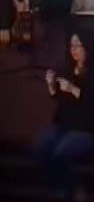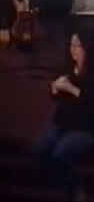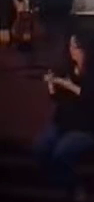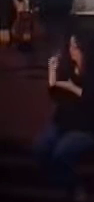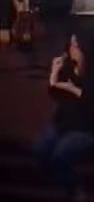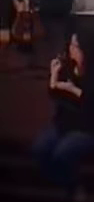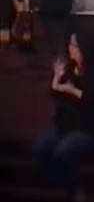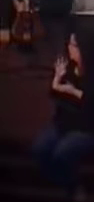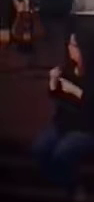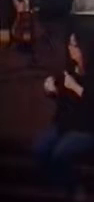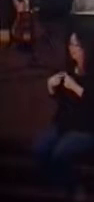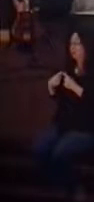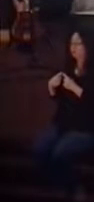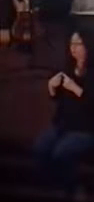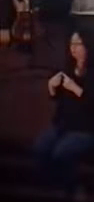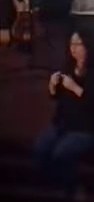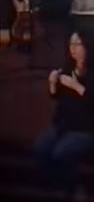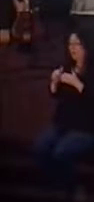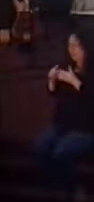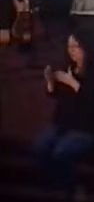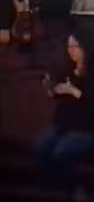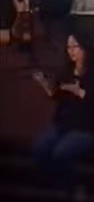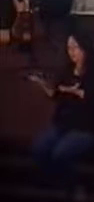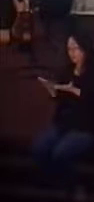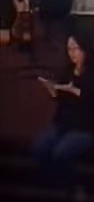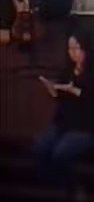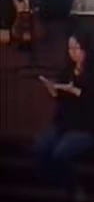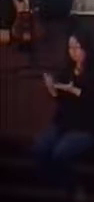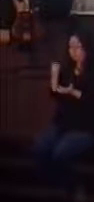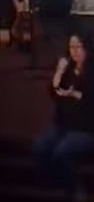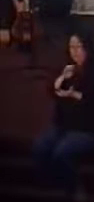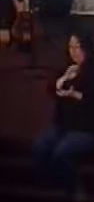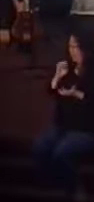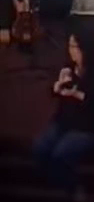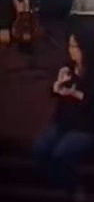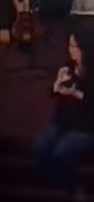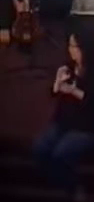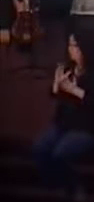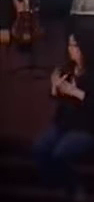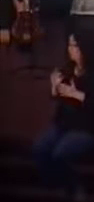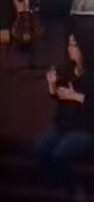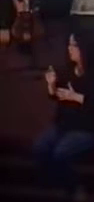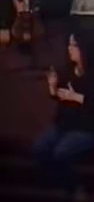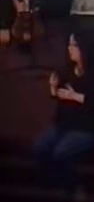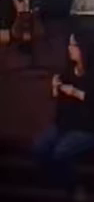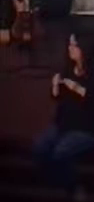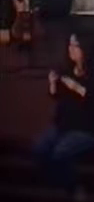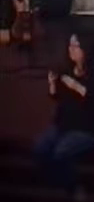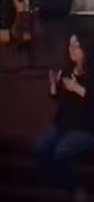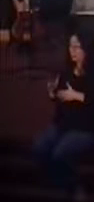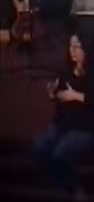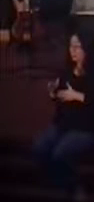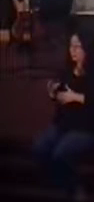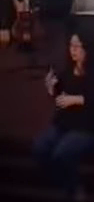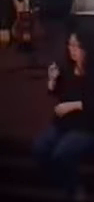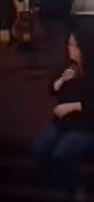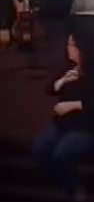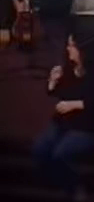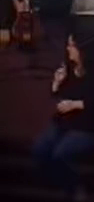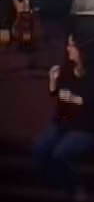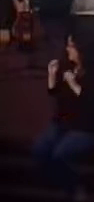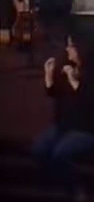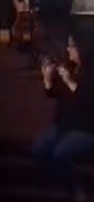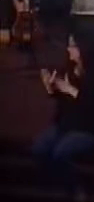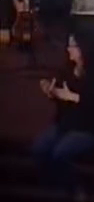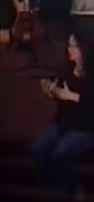week how the leadership here, whether you're an elder or a minister, evangelist, or a deacon, a teacher,